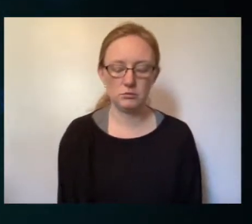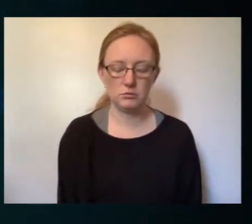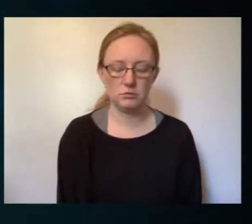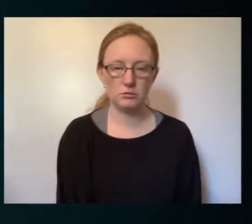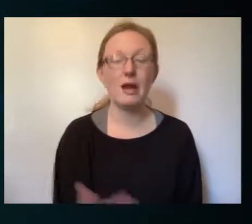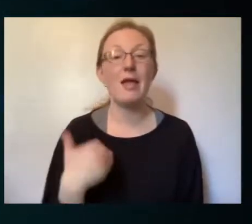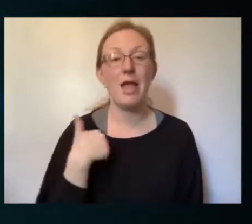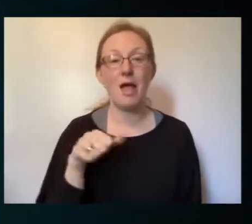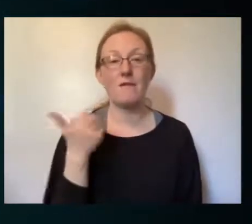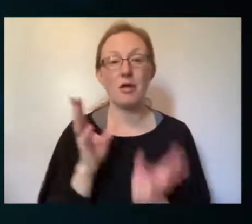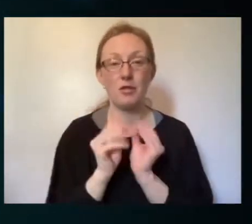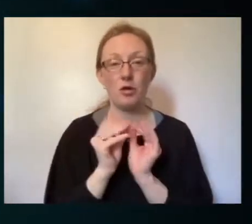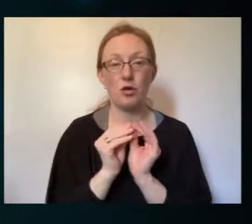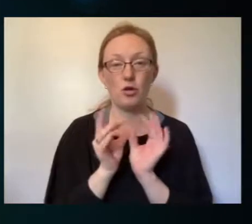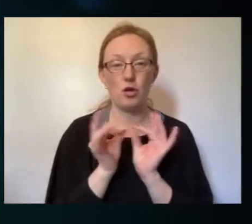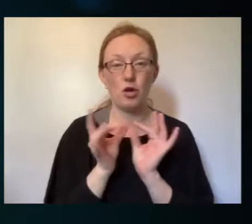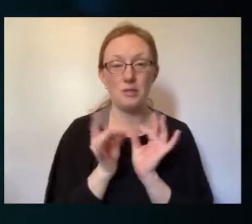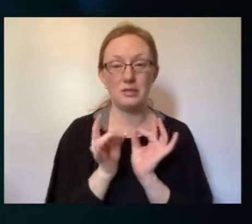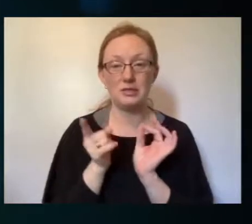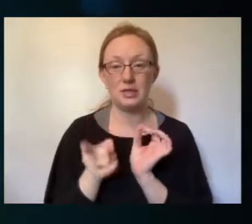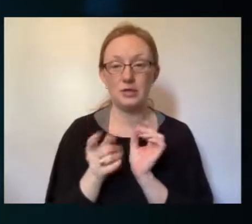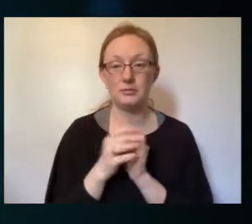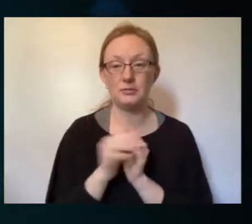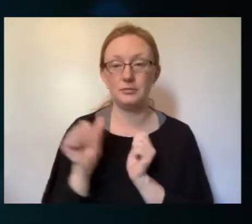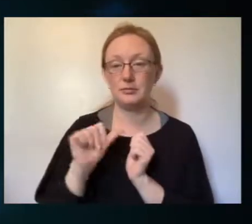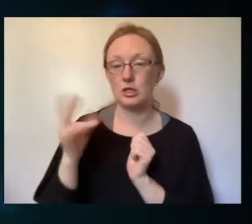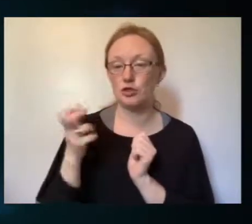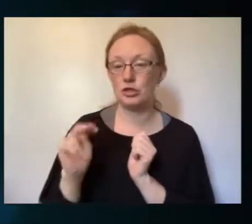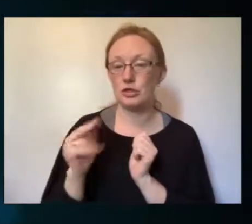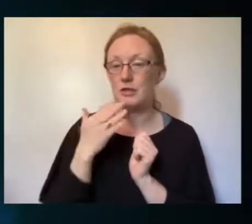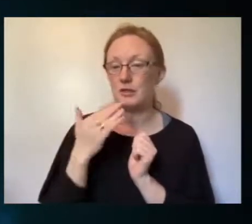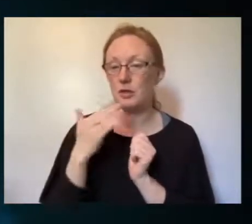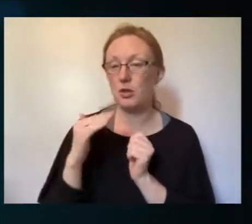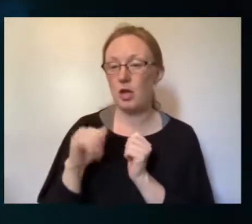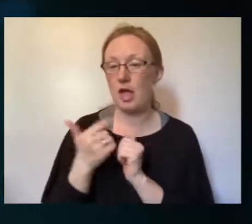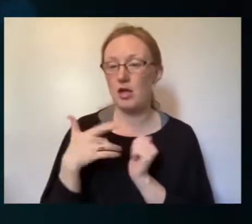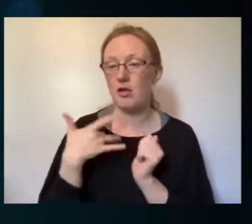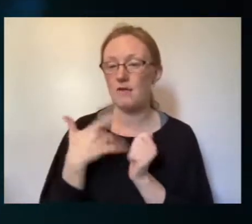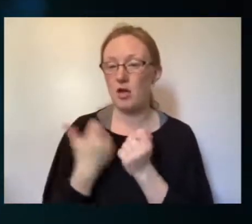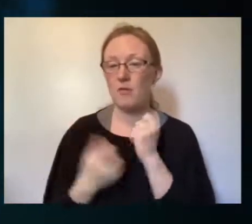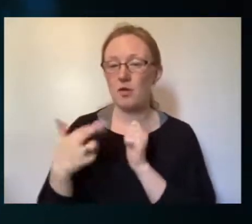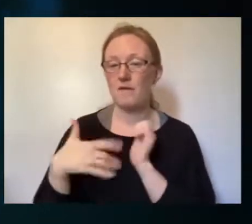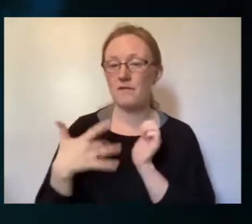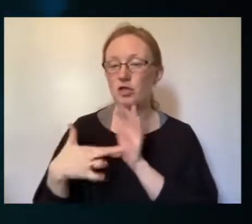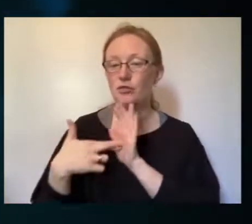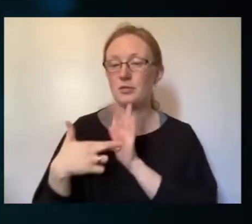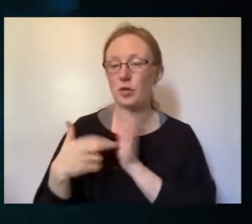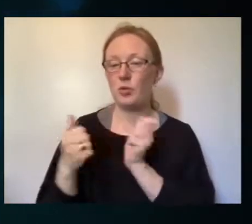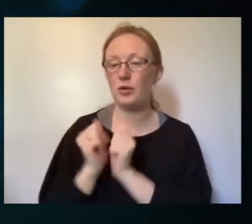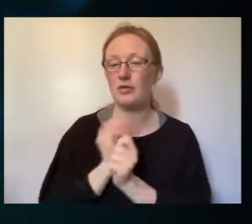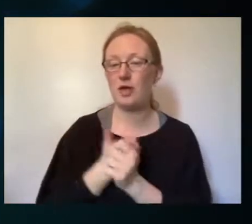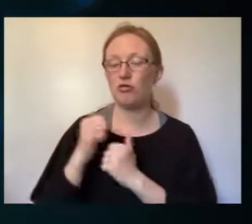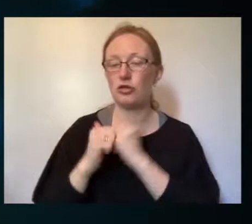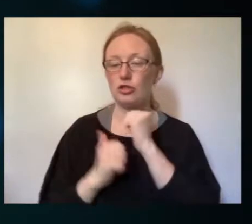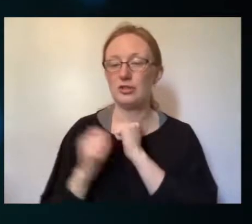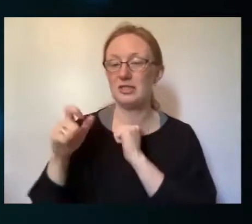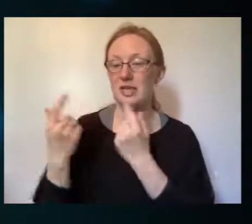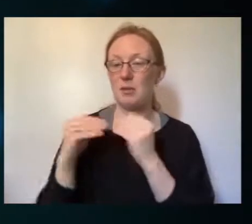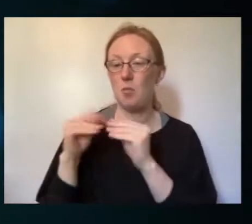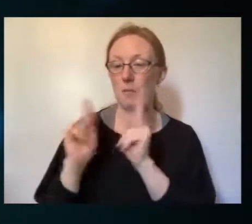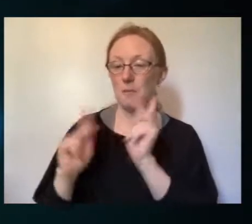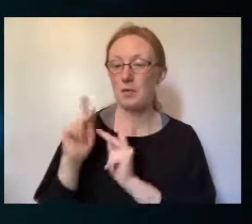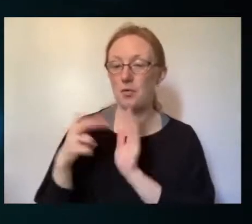Nick has said, at Christian, thanks. How do we ensure everyone feels represented with our structures? Do we need more